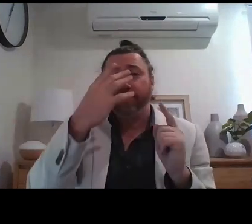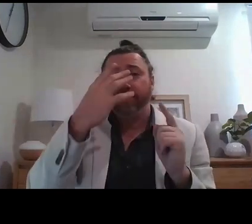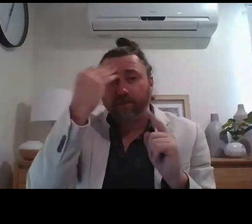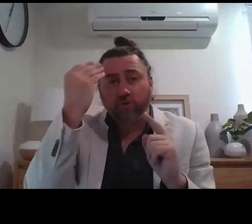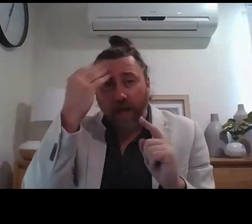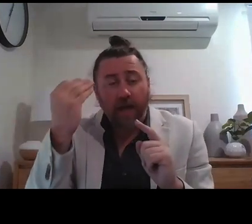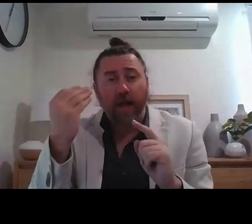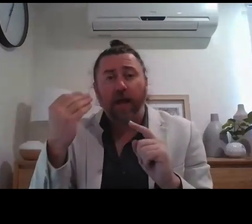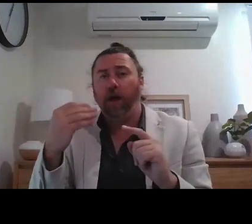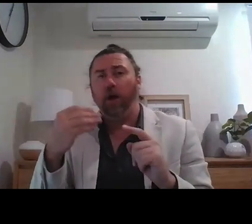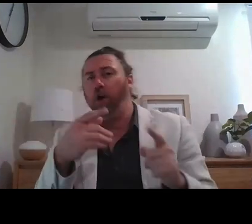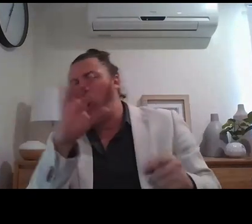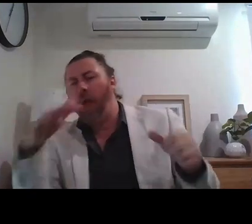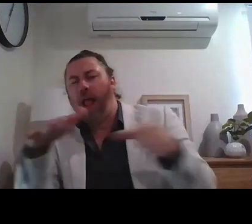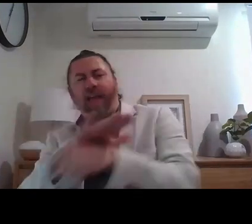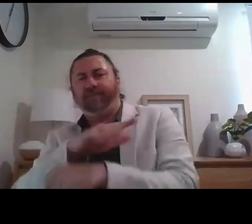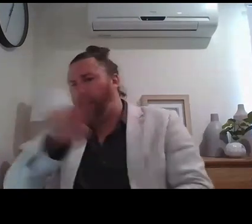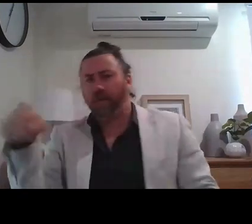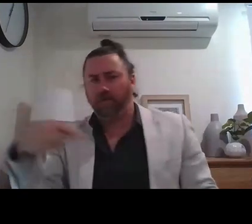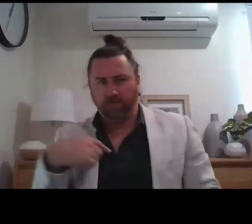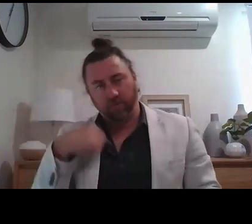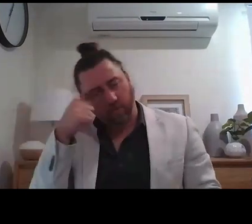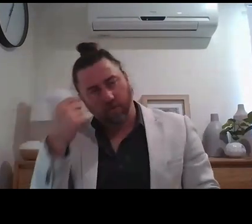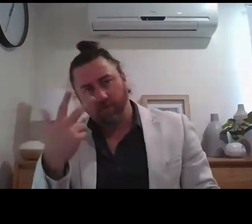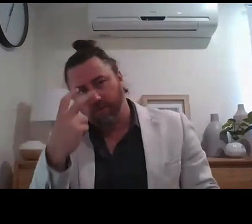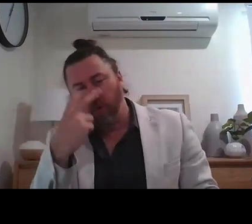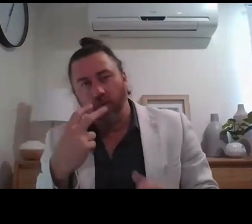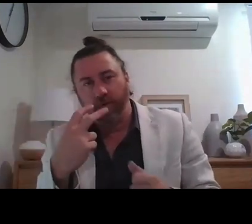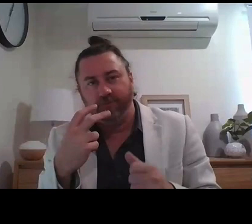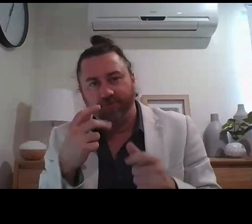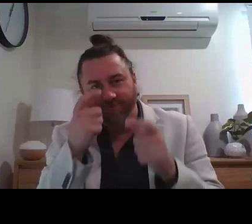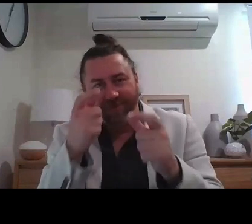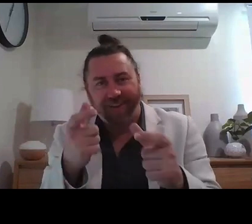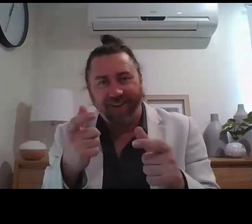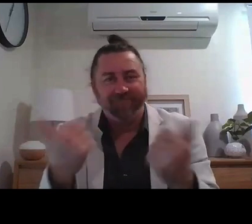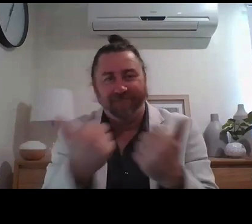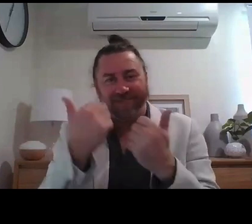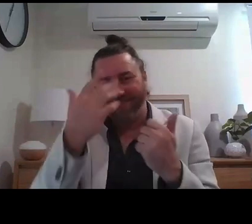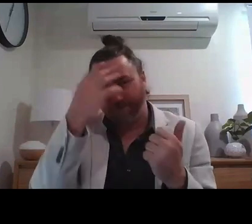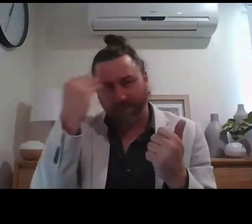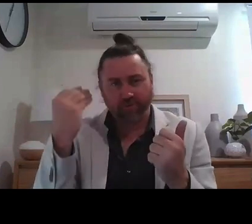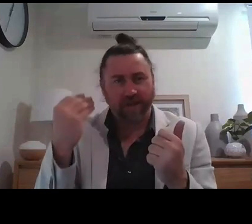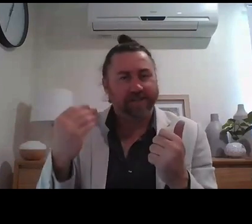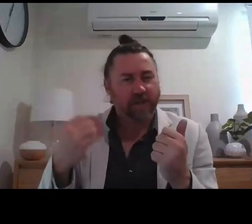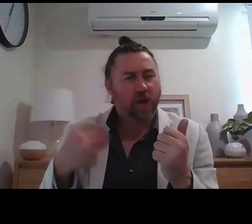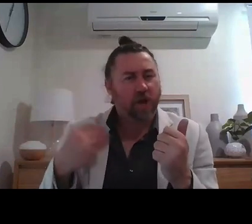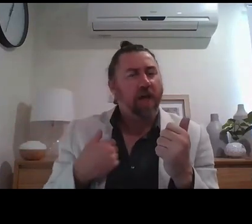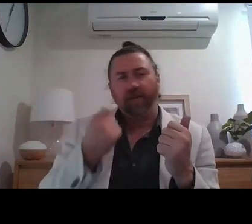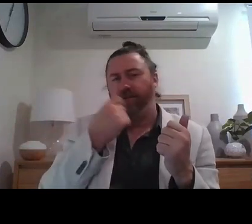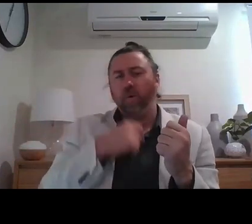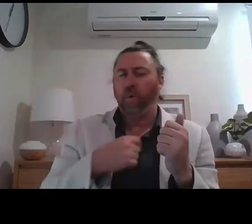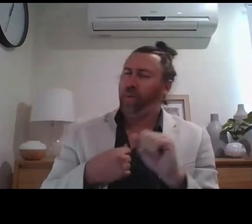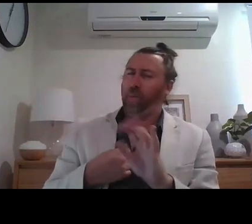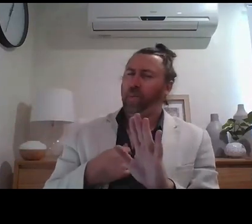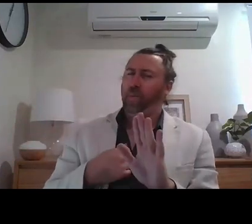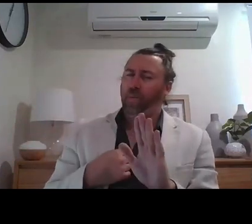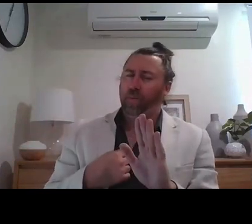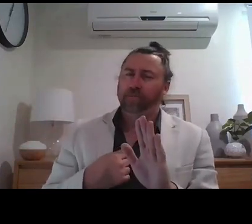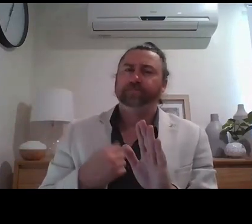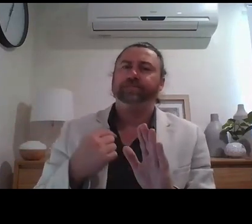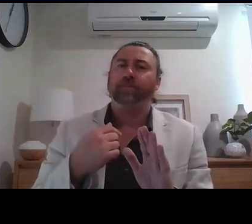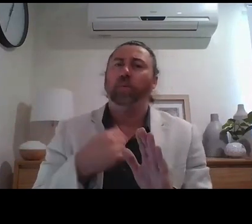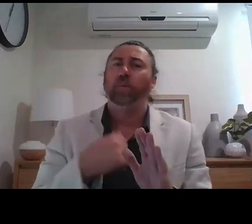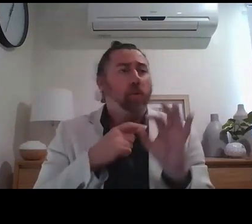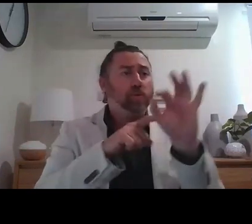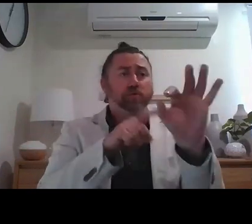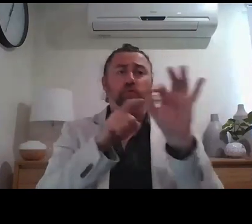as dementia, which are obviously quite prevalent in aged care. So I might tackle a few of those issues. So in terms of the sample